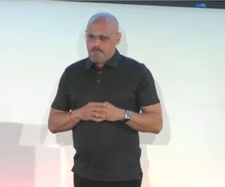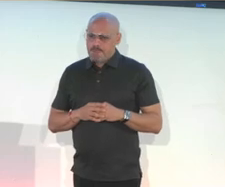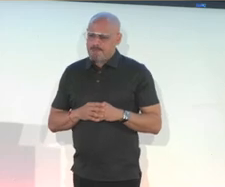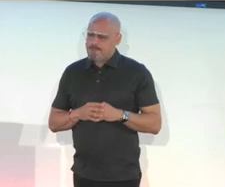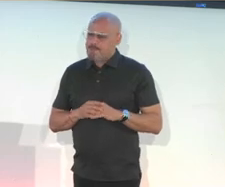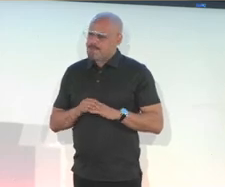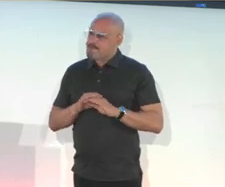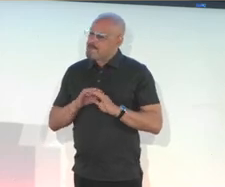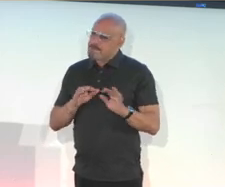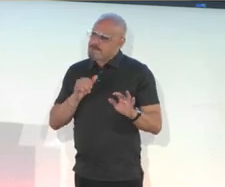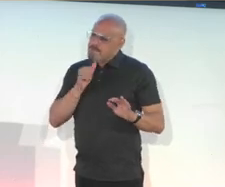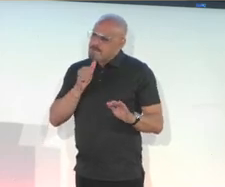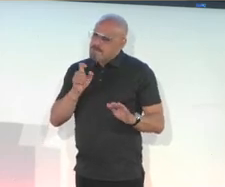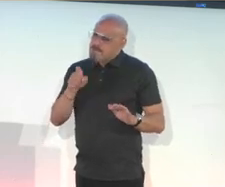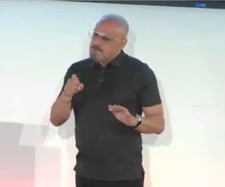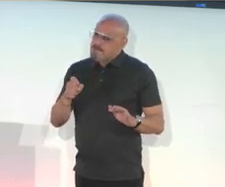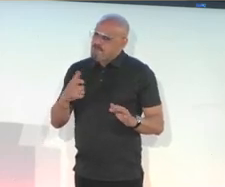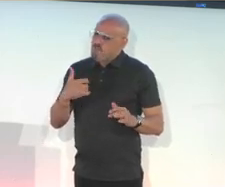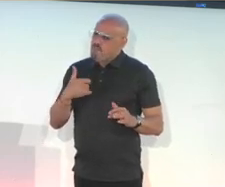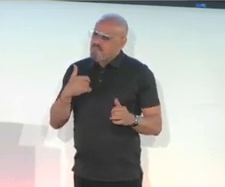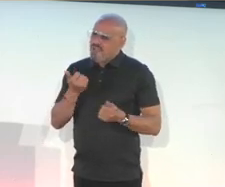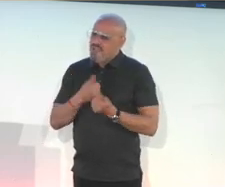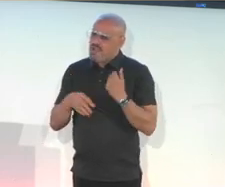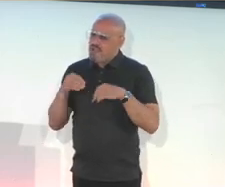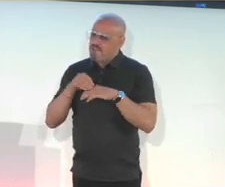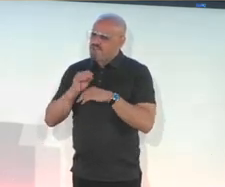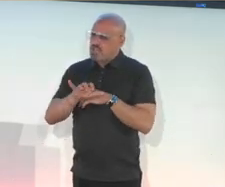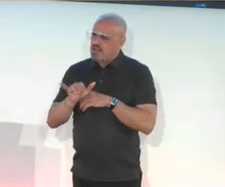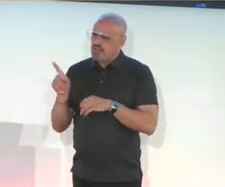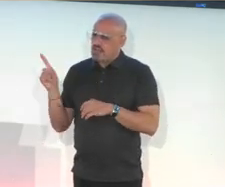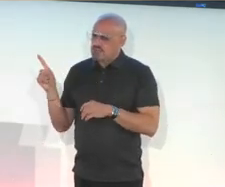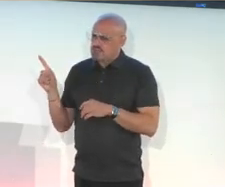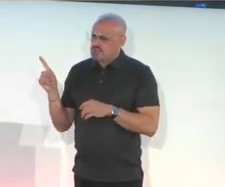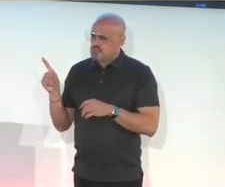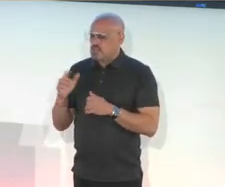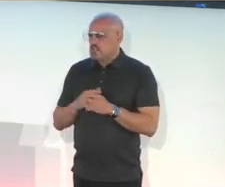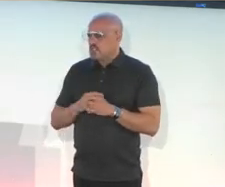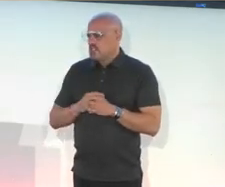There isn't necessarily any effect of this.